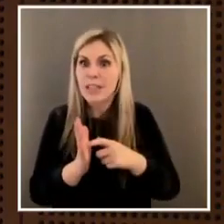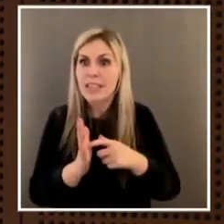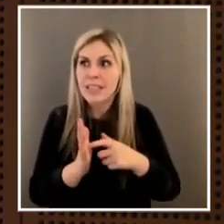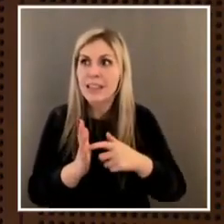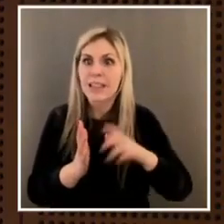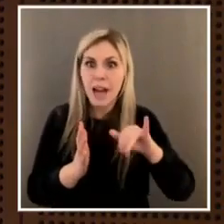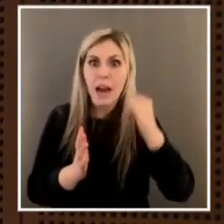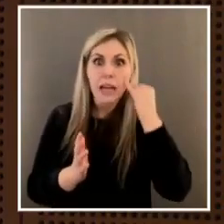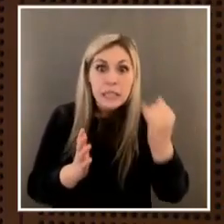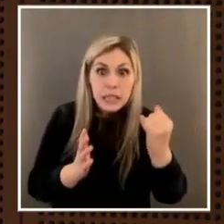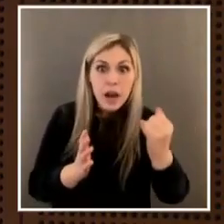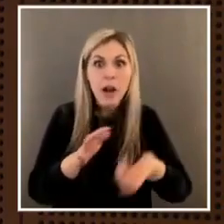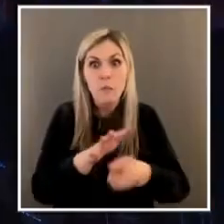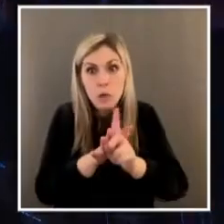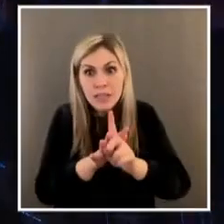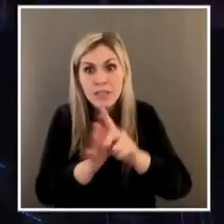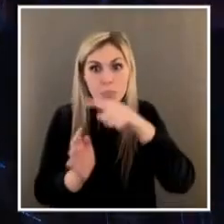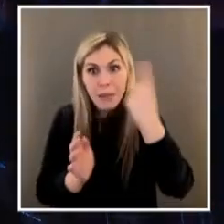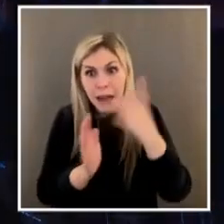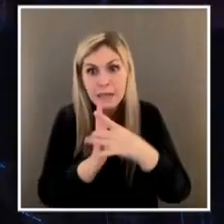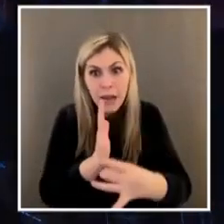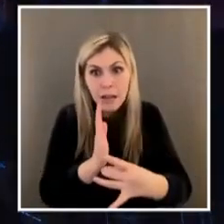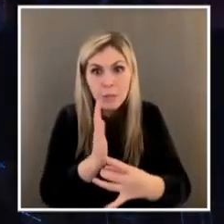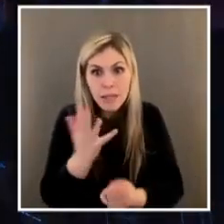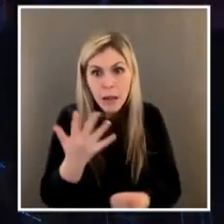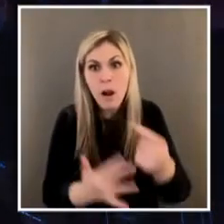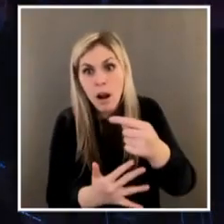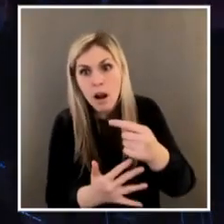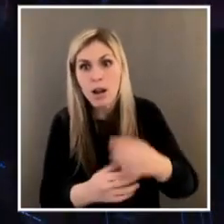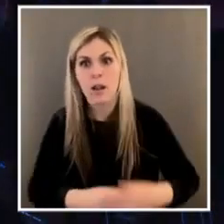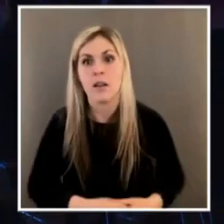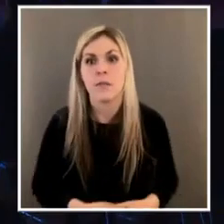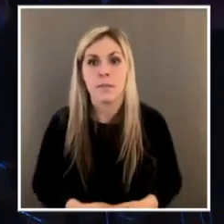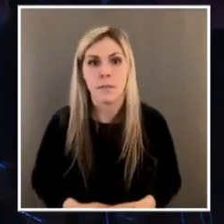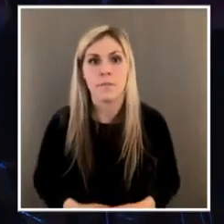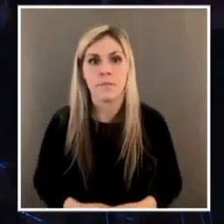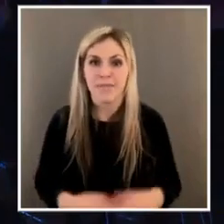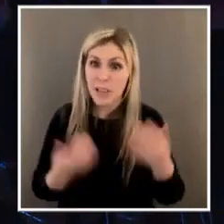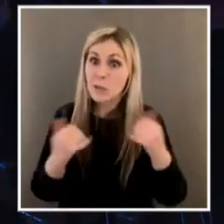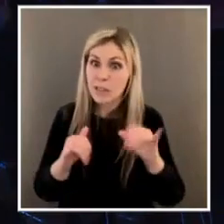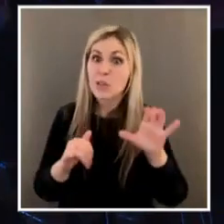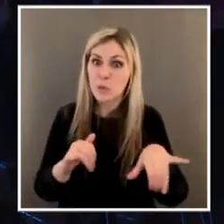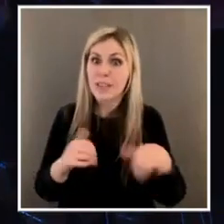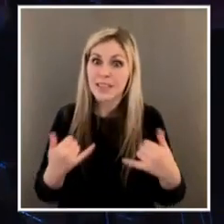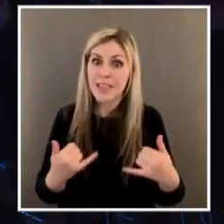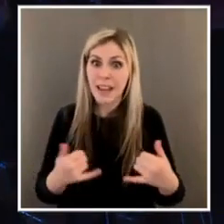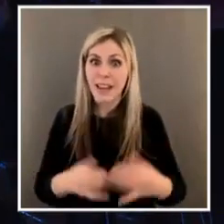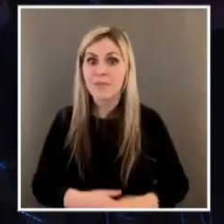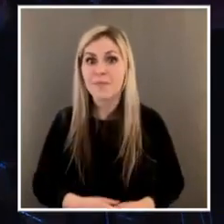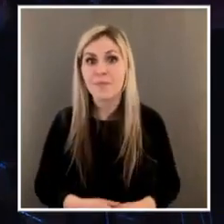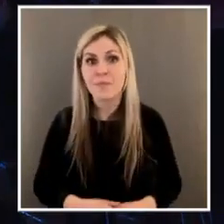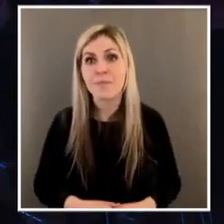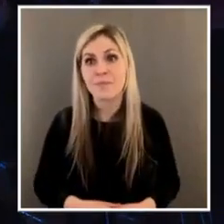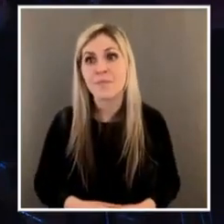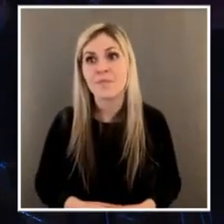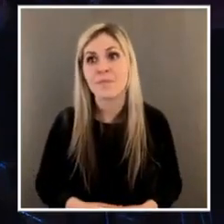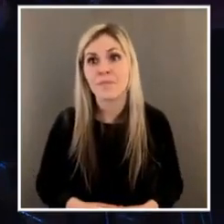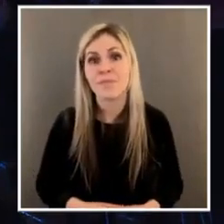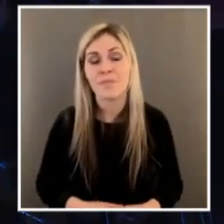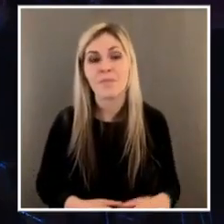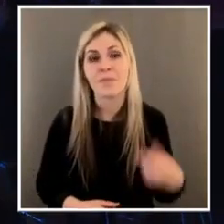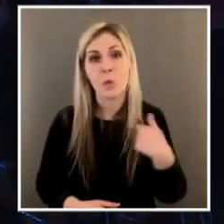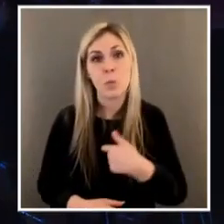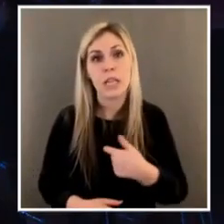the presence of black talent. And we're still doing that today. We